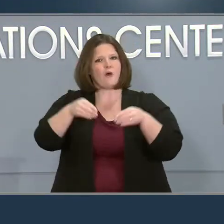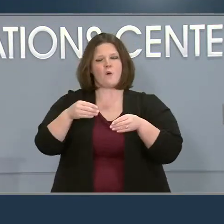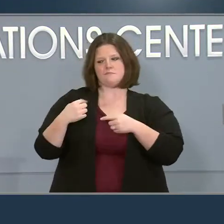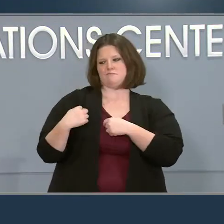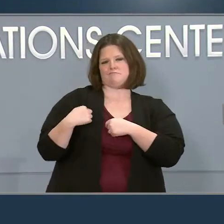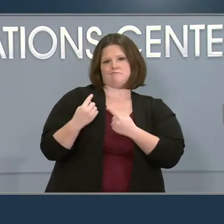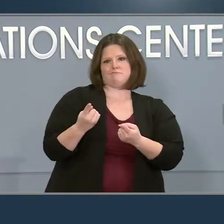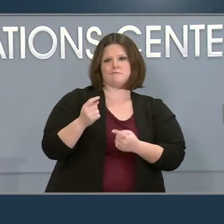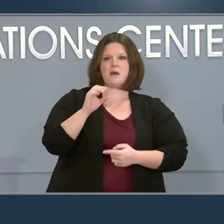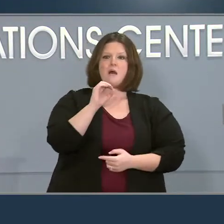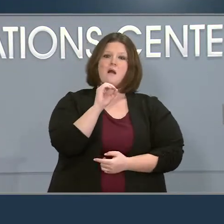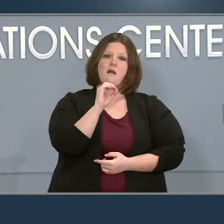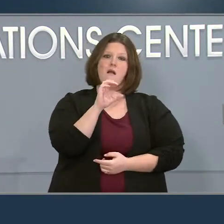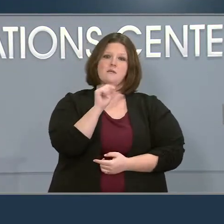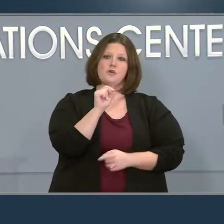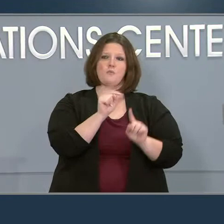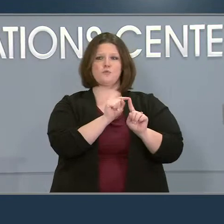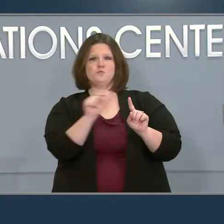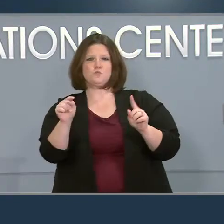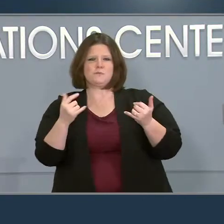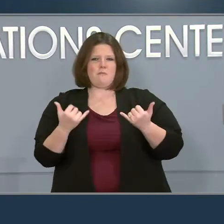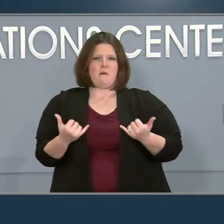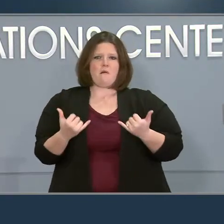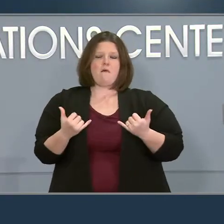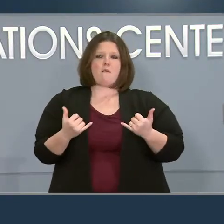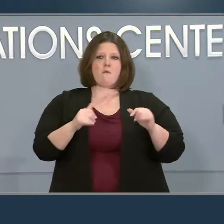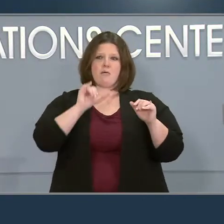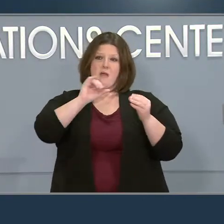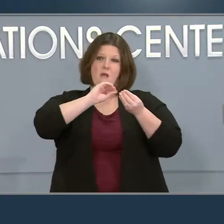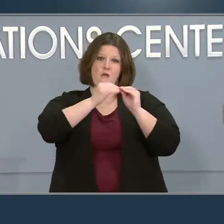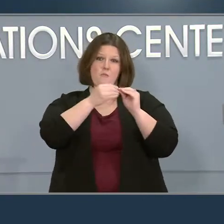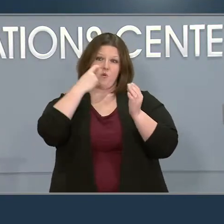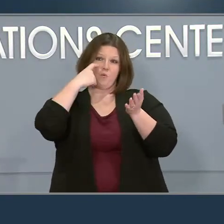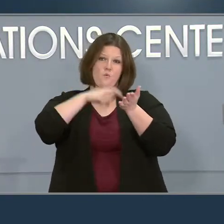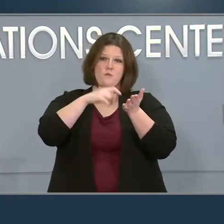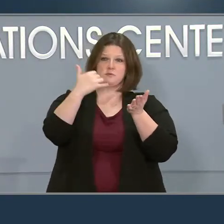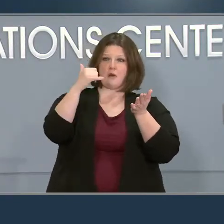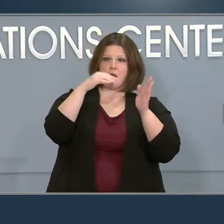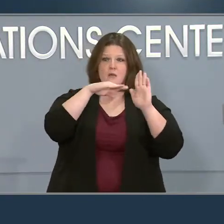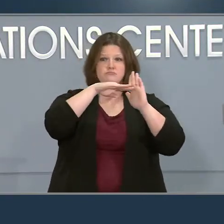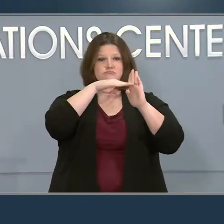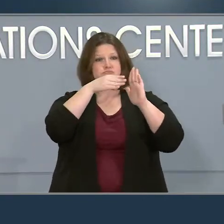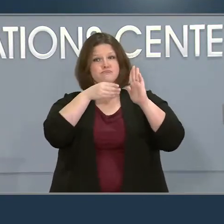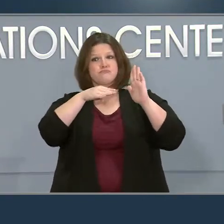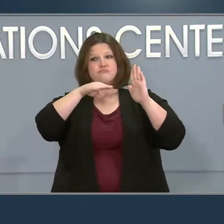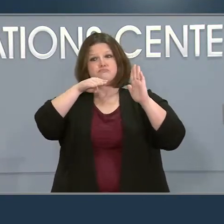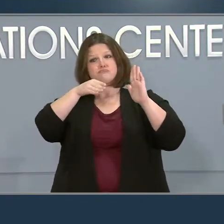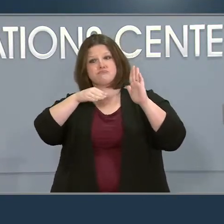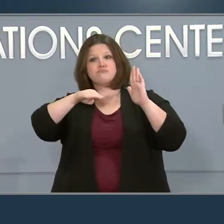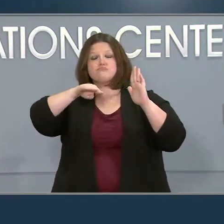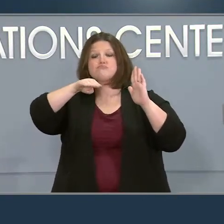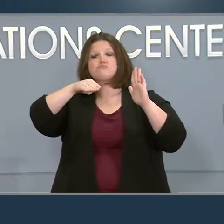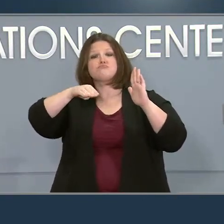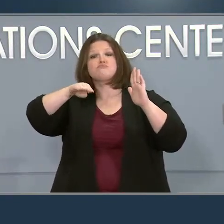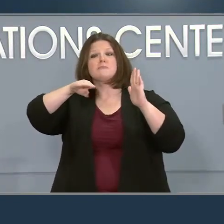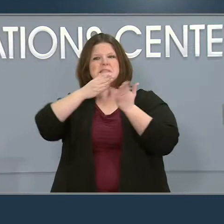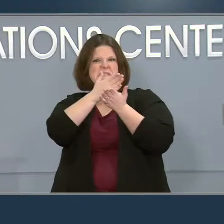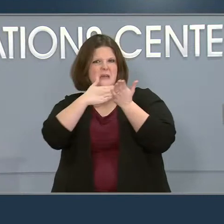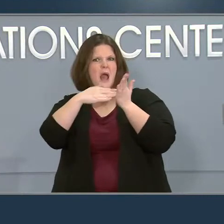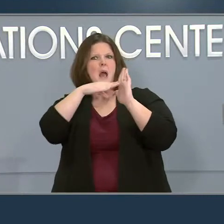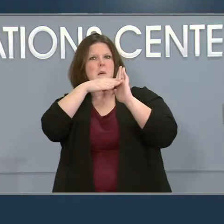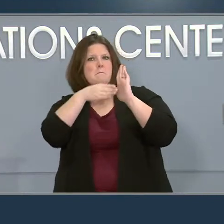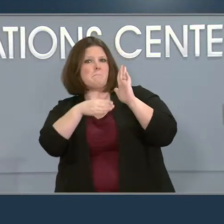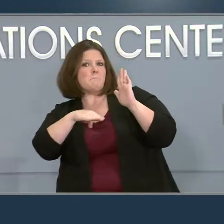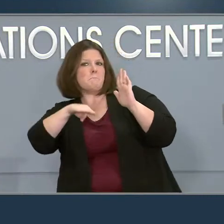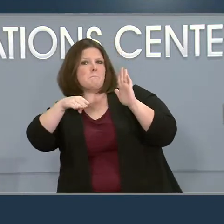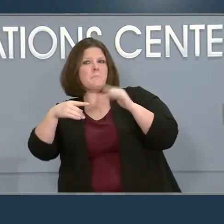looking at cases from October through today, and what you can see is that our cases have been largely level and appear to even have decreased over